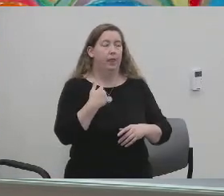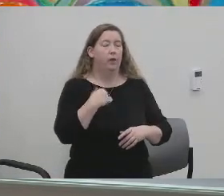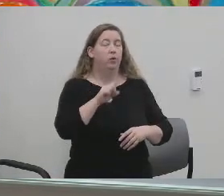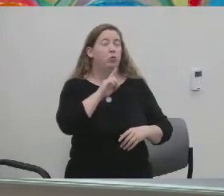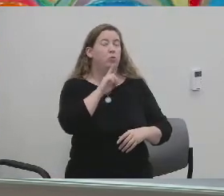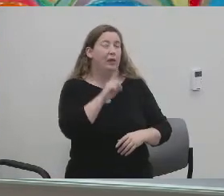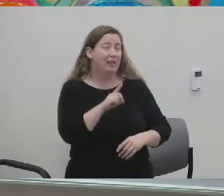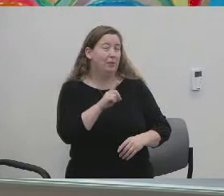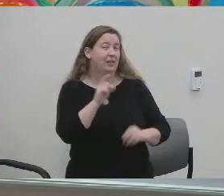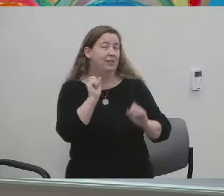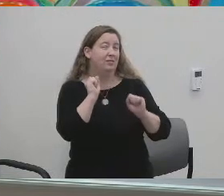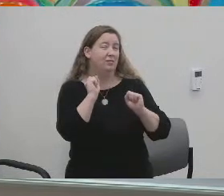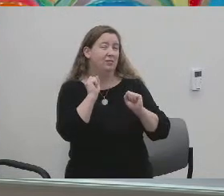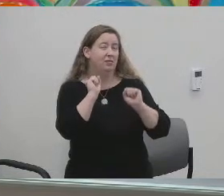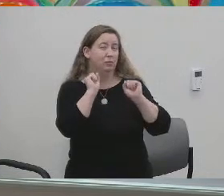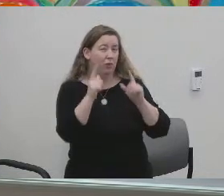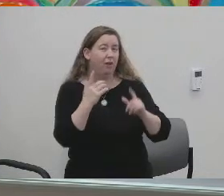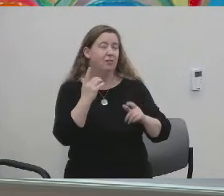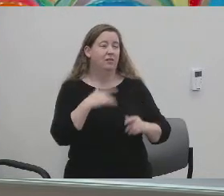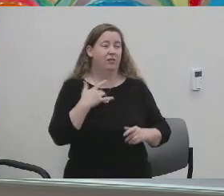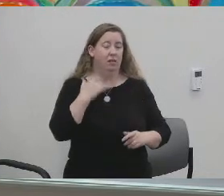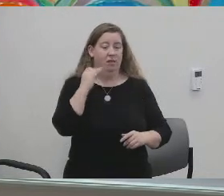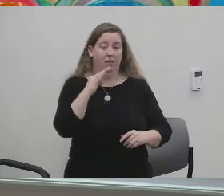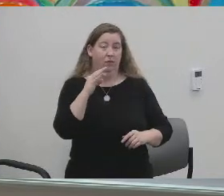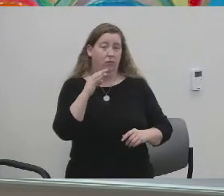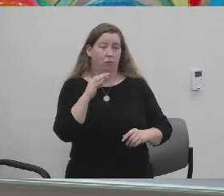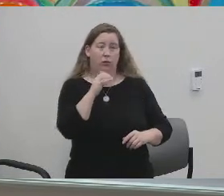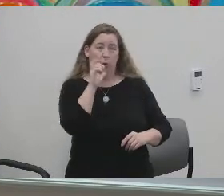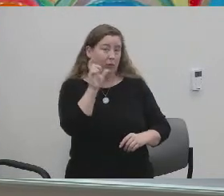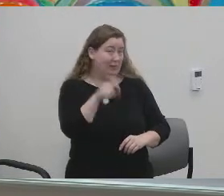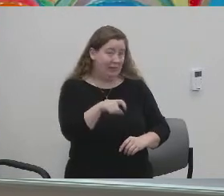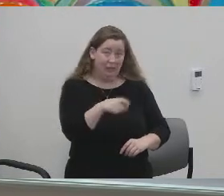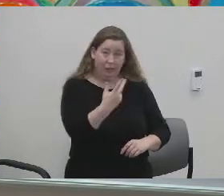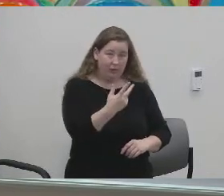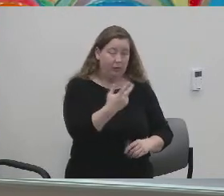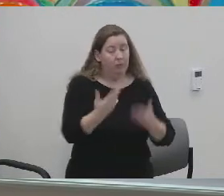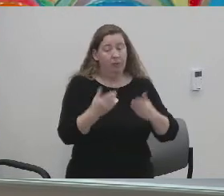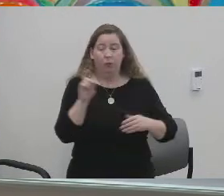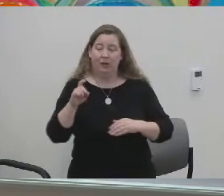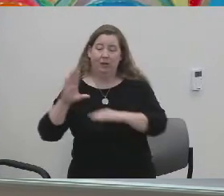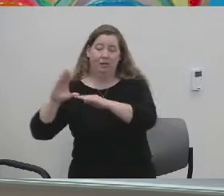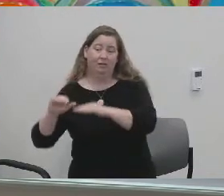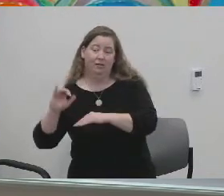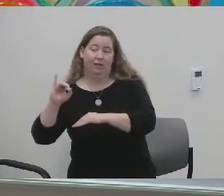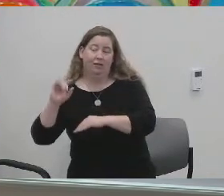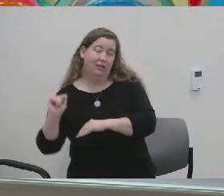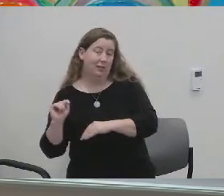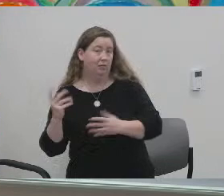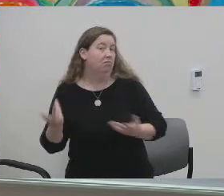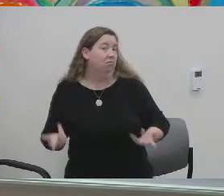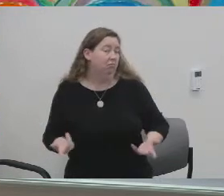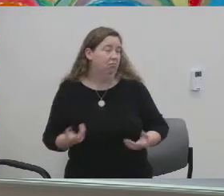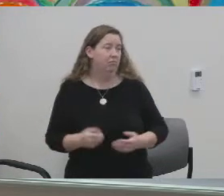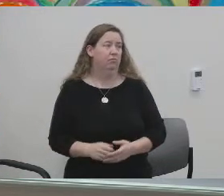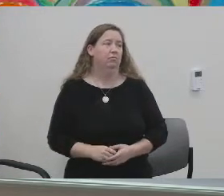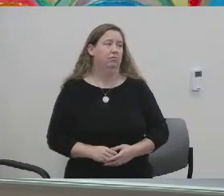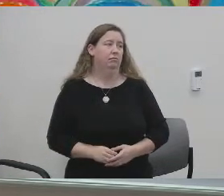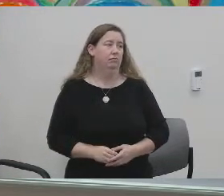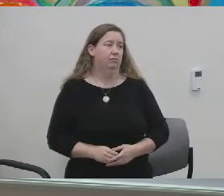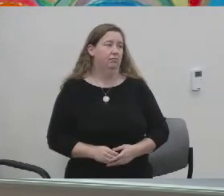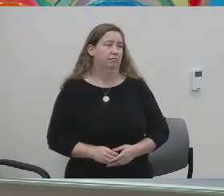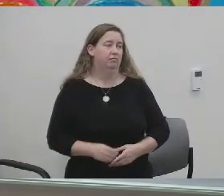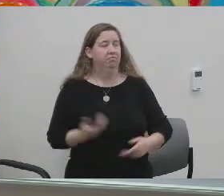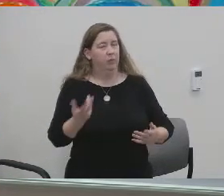ever need less than 3. But we may need less IT in time. So,